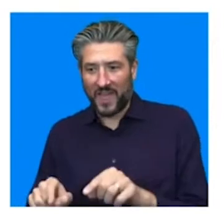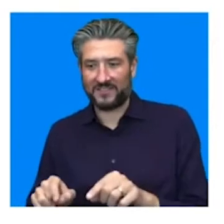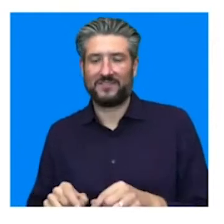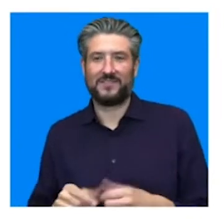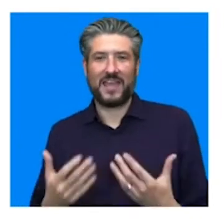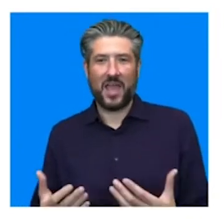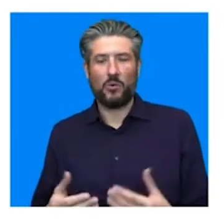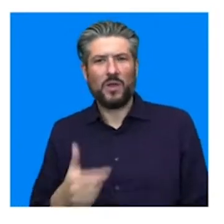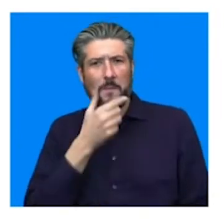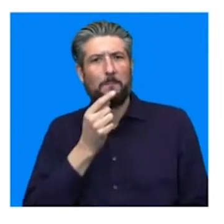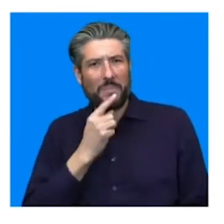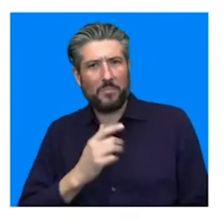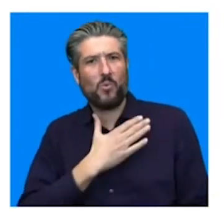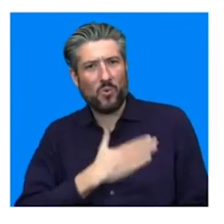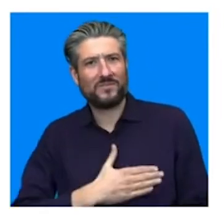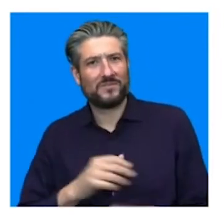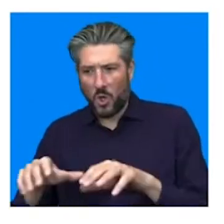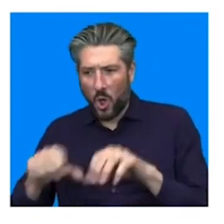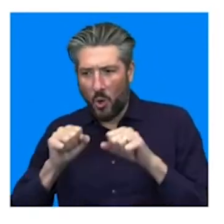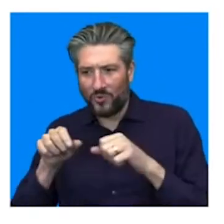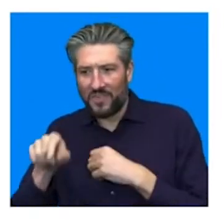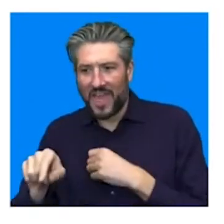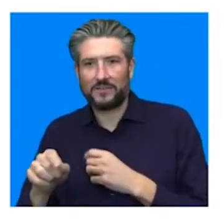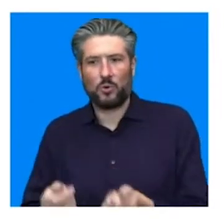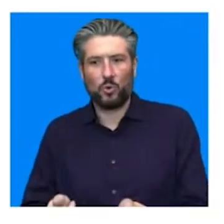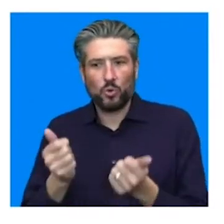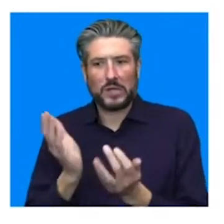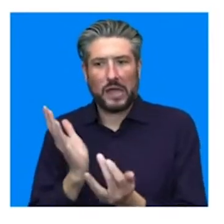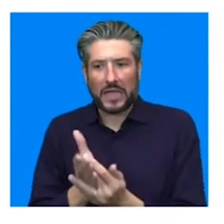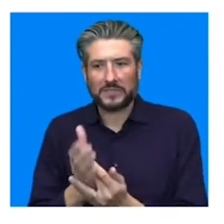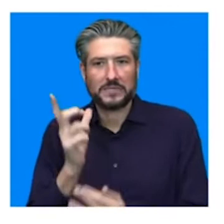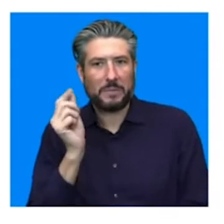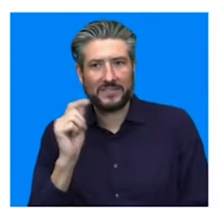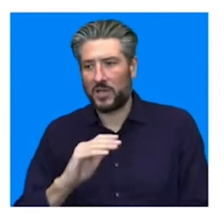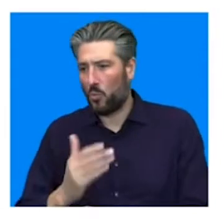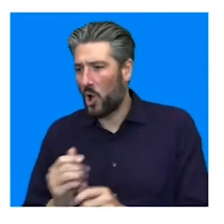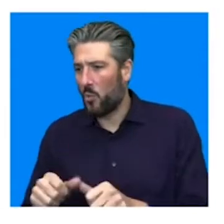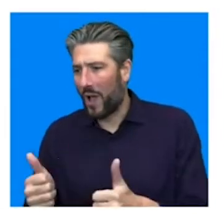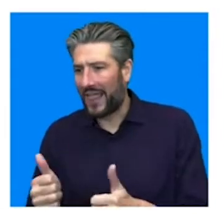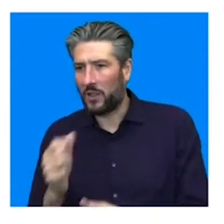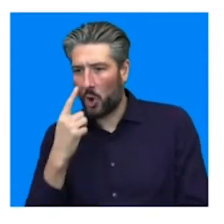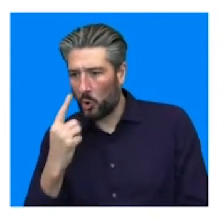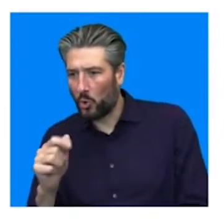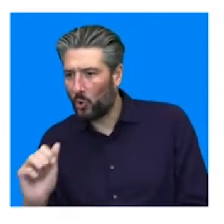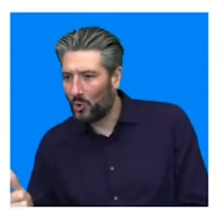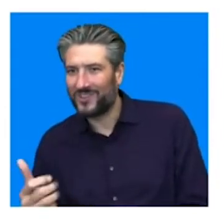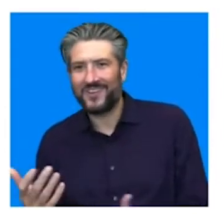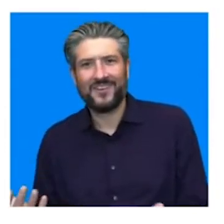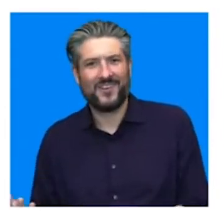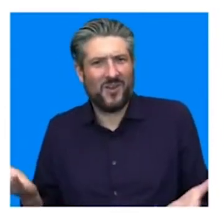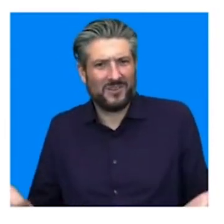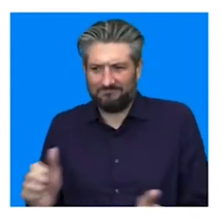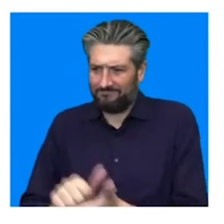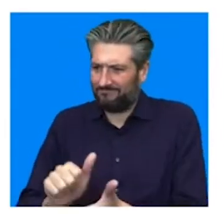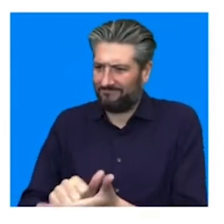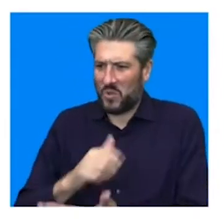and works well? I mean, even if you have no challenges yet, as you're saying, you may have challenges before. I remember seeing a talk by Hector at Minto a number of years ago,